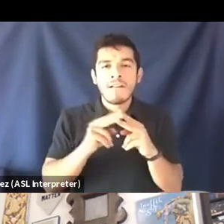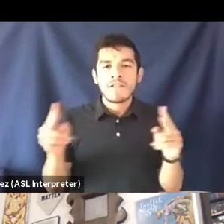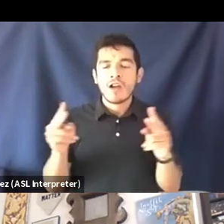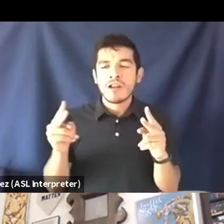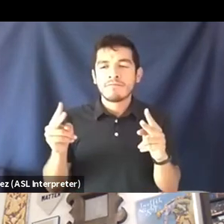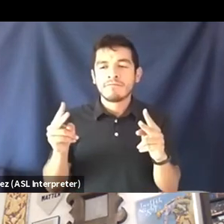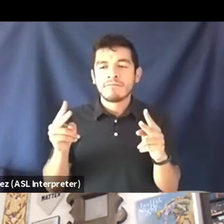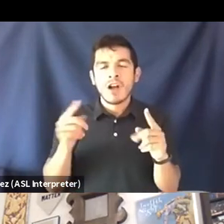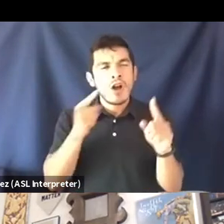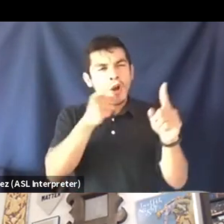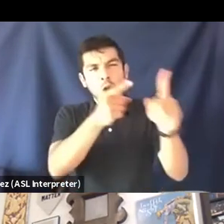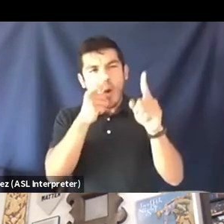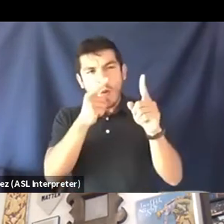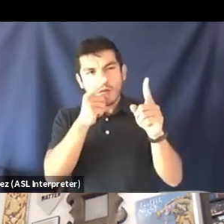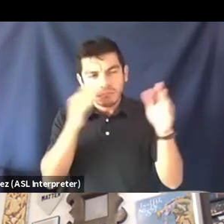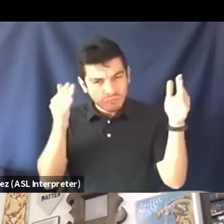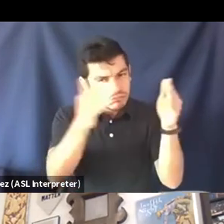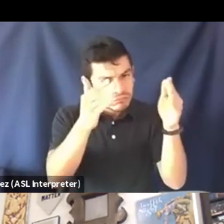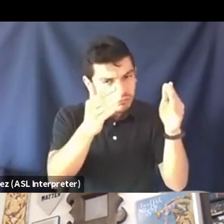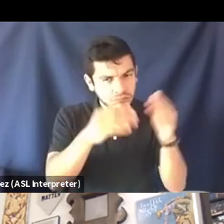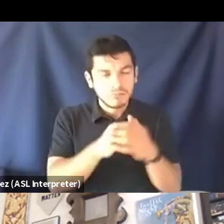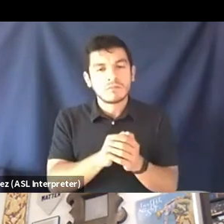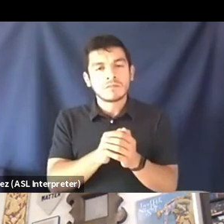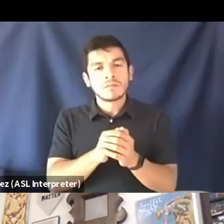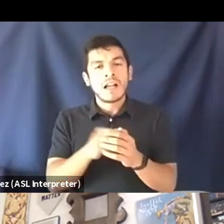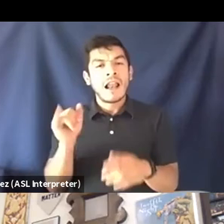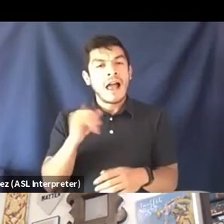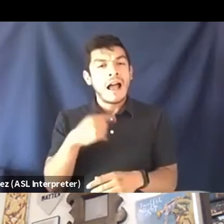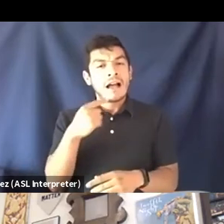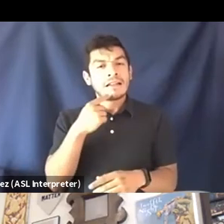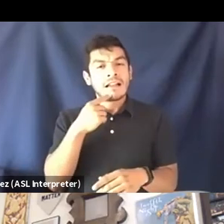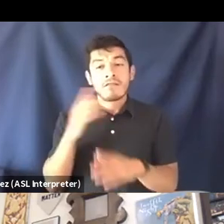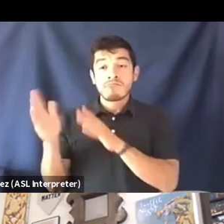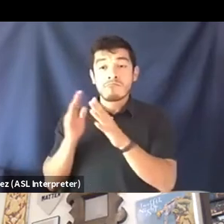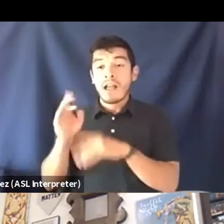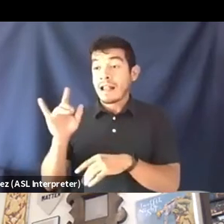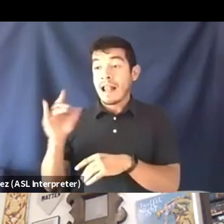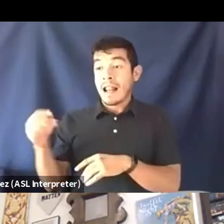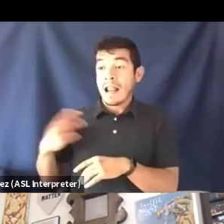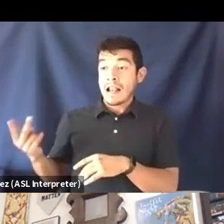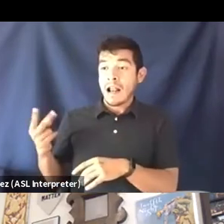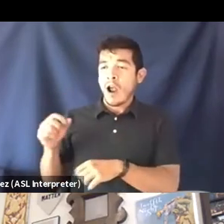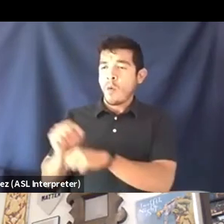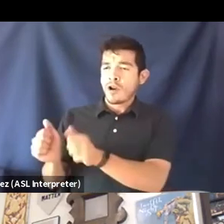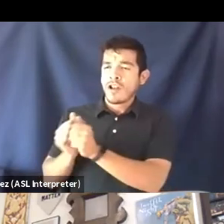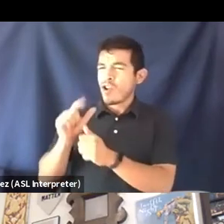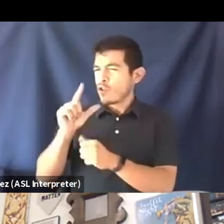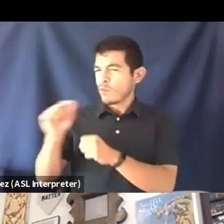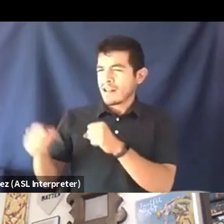mission-driven. And, you know, as I said earlier, Kelli and I have been working on this for about 20 years. We've kind of grown up with each other.